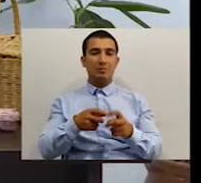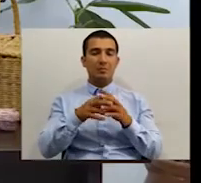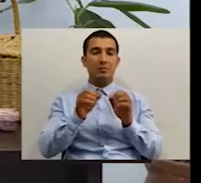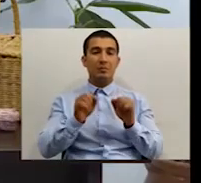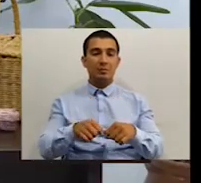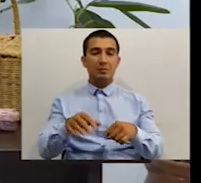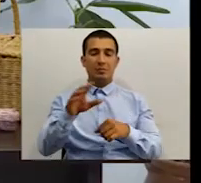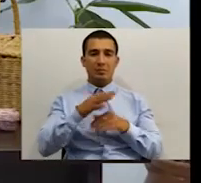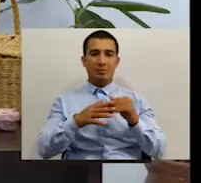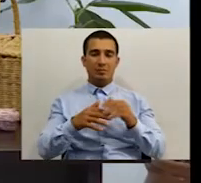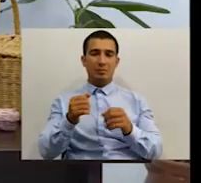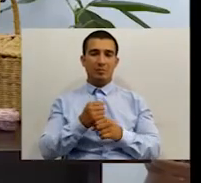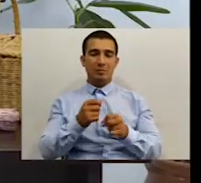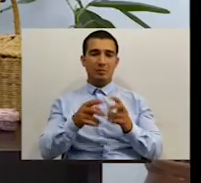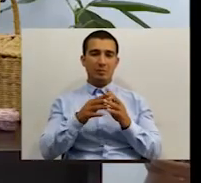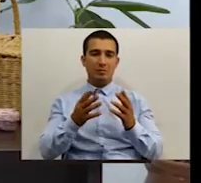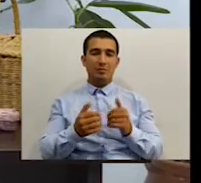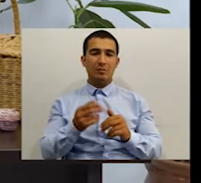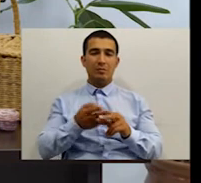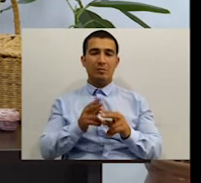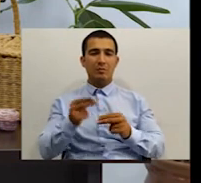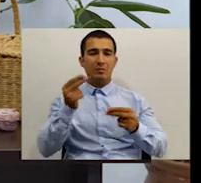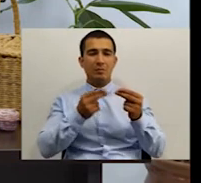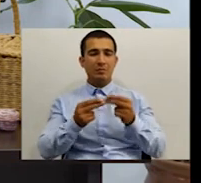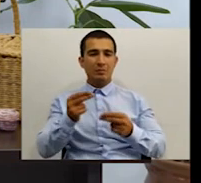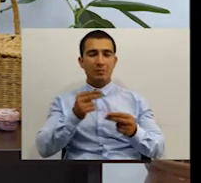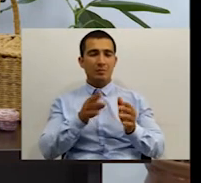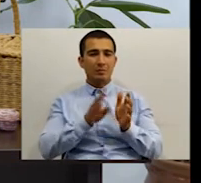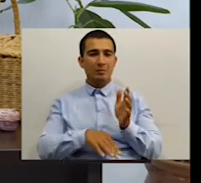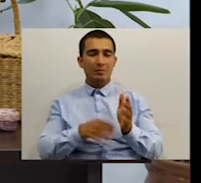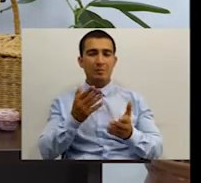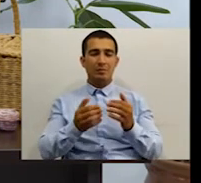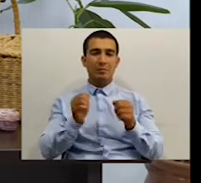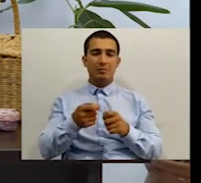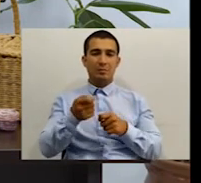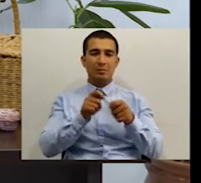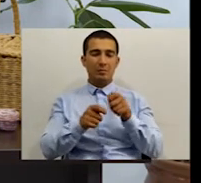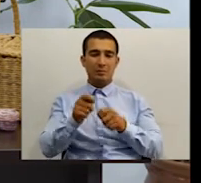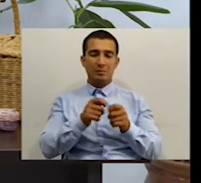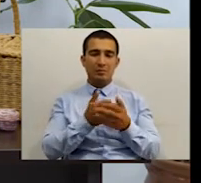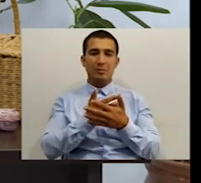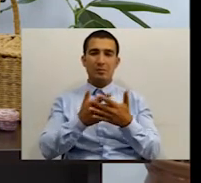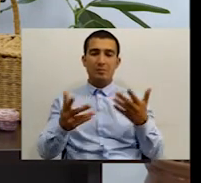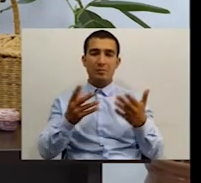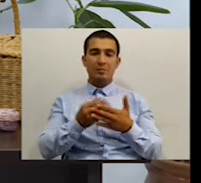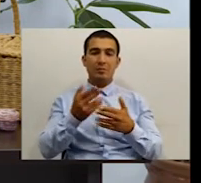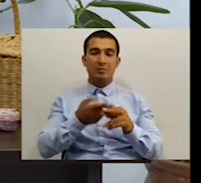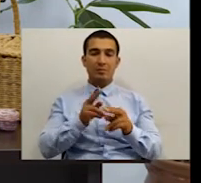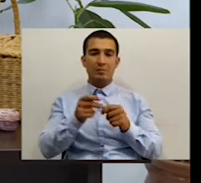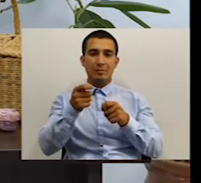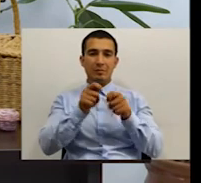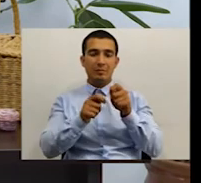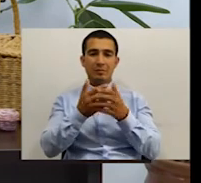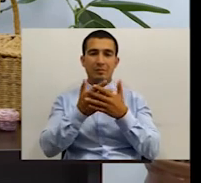o'qinglar. Qo'lingizdek keladi. Balkim bunaqa rasmli emas, oddiy o'rangan nodalardan